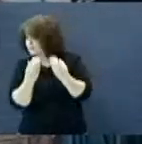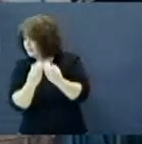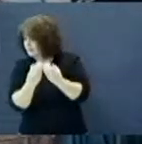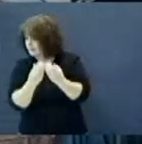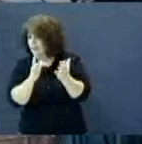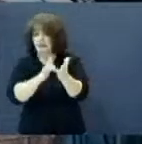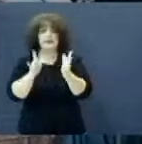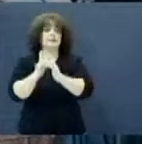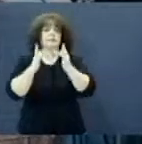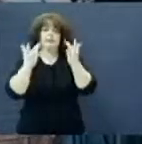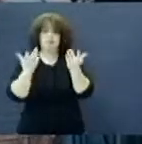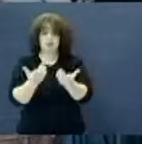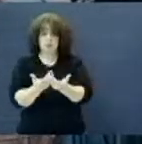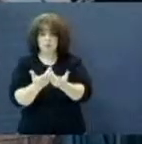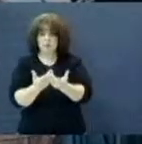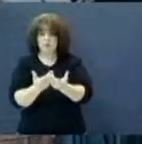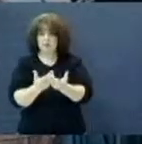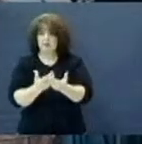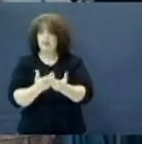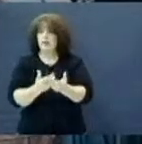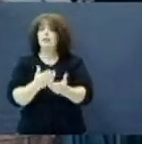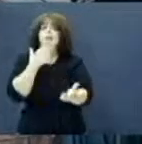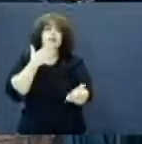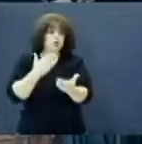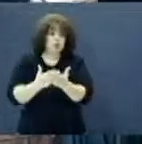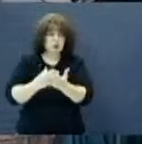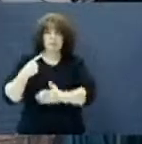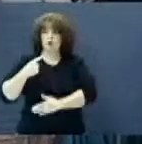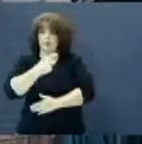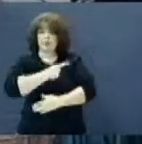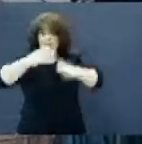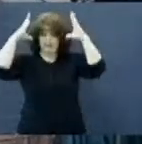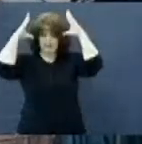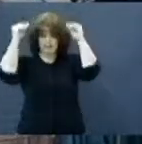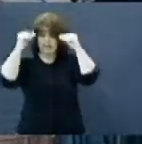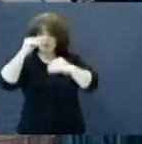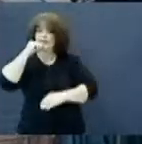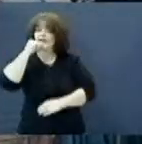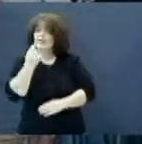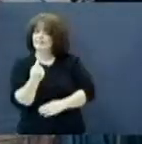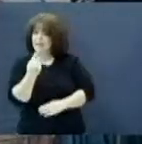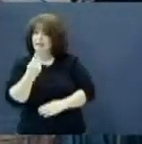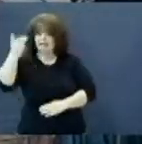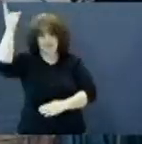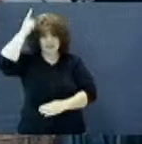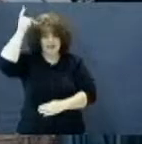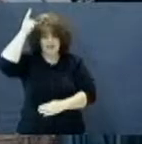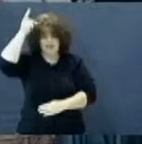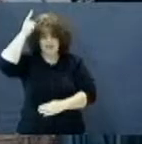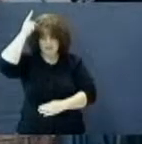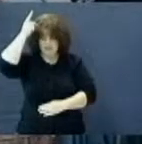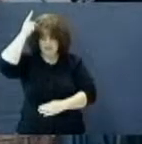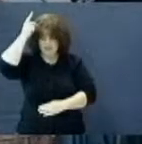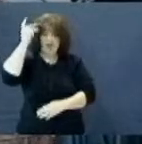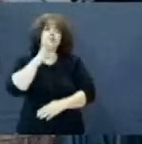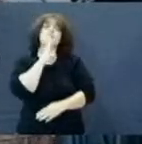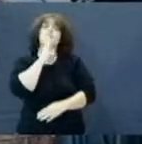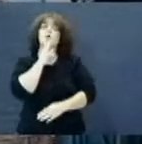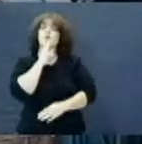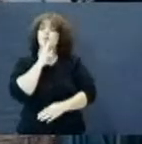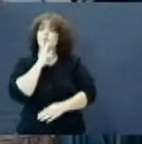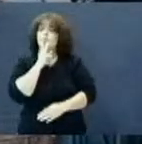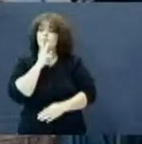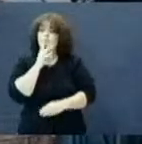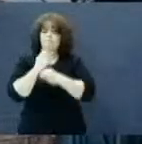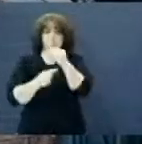Bible says for a deacon to be apt to teach. And I told Brother Dave today as he spoke on the family, that's